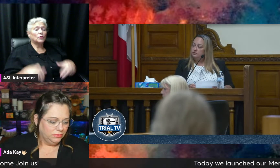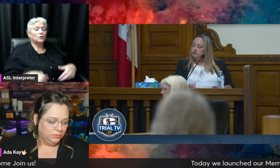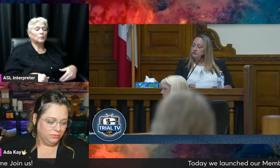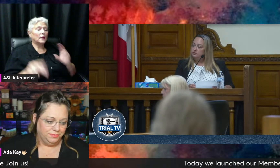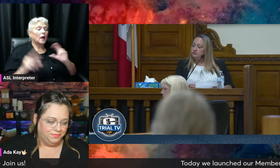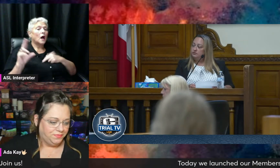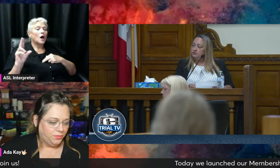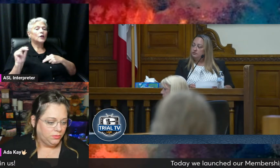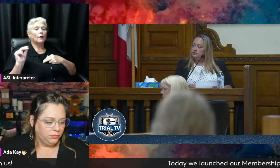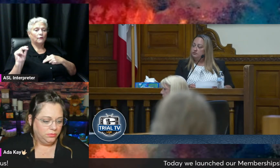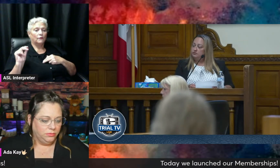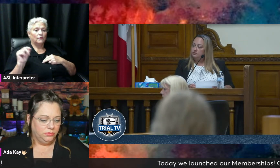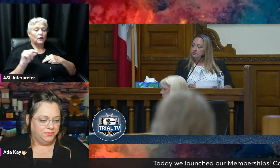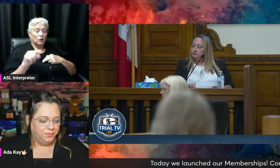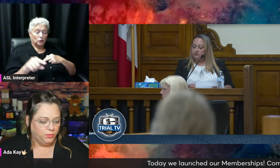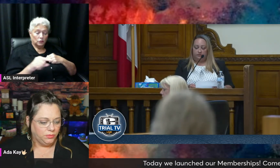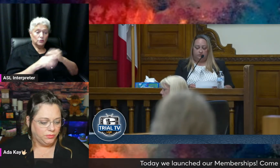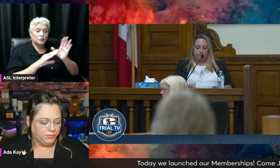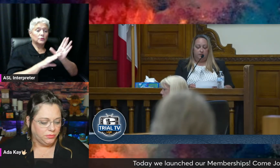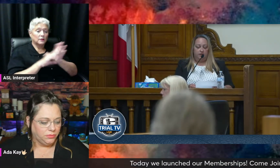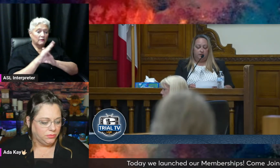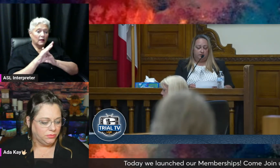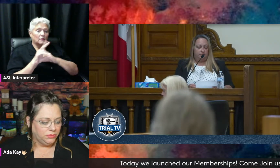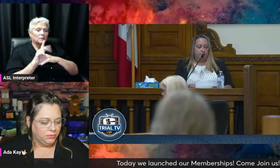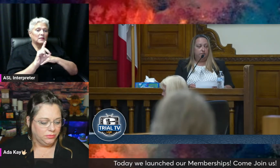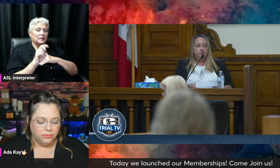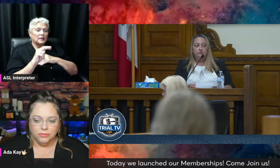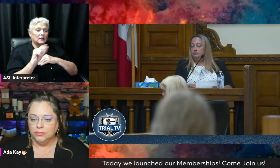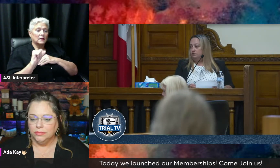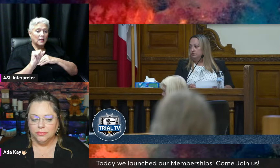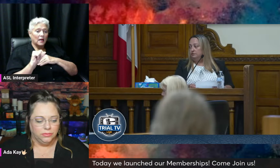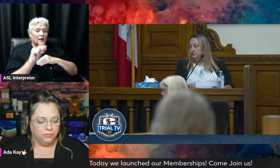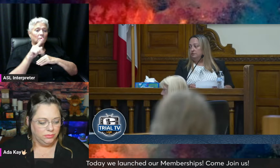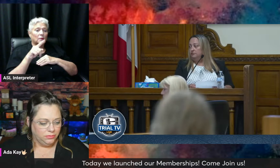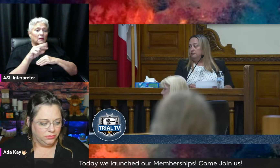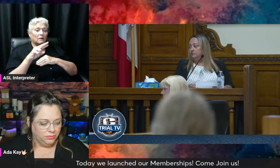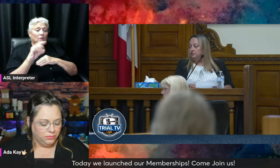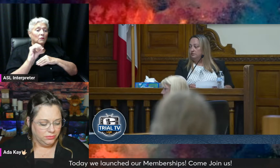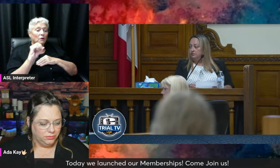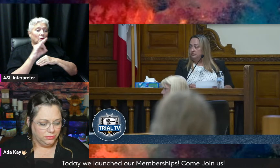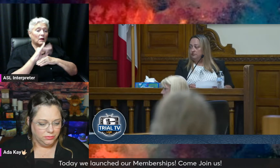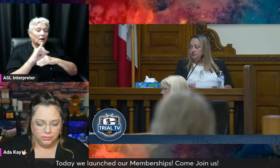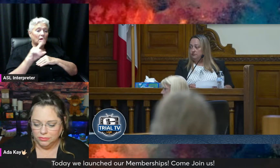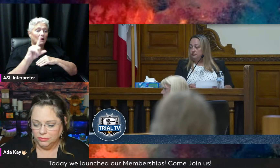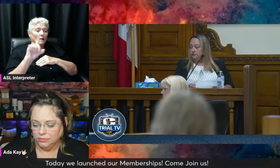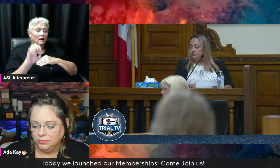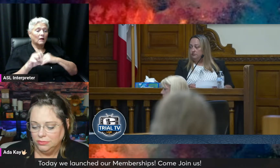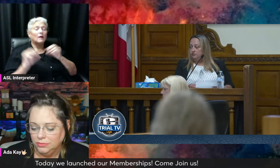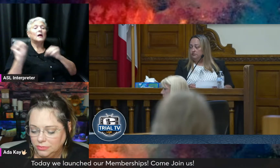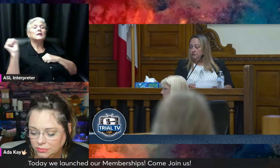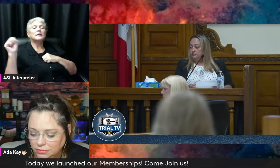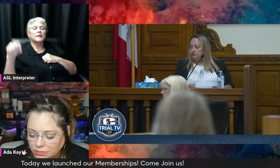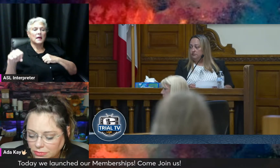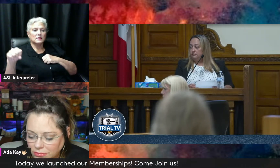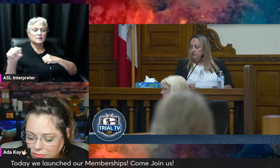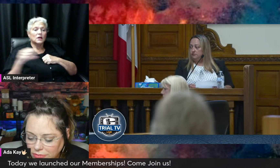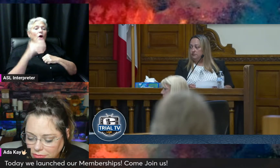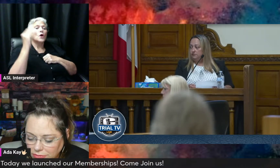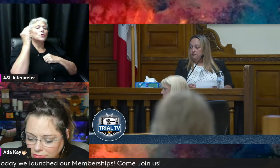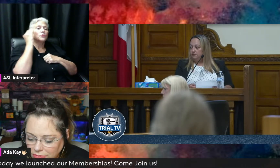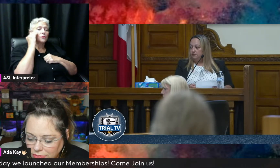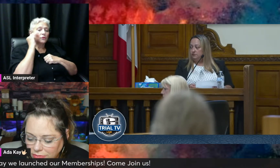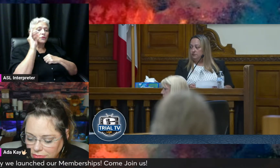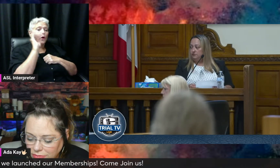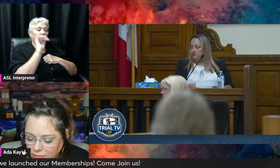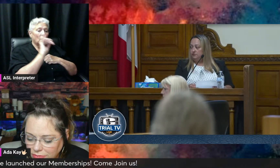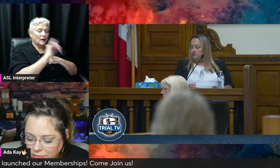Were you able to develop a DNA profile? Yes. Do you know whether or not that DNA profile came from